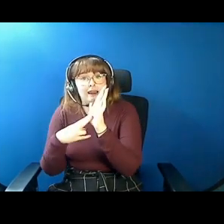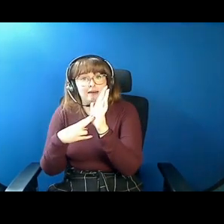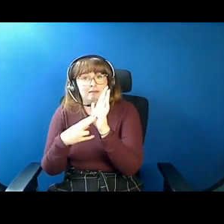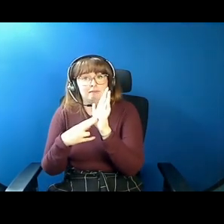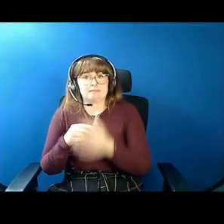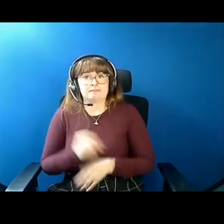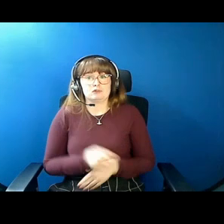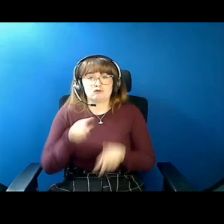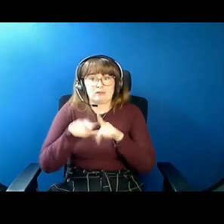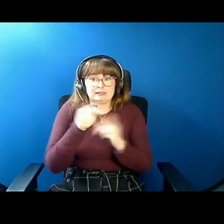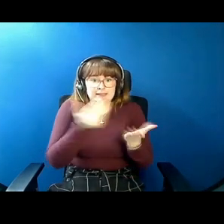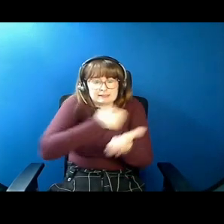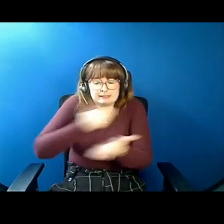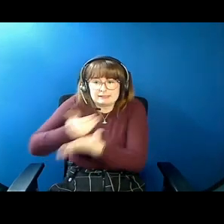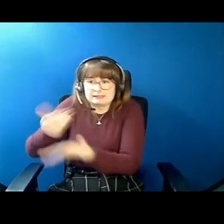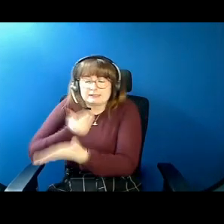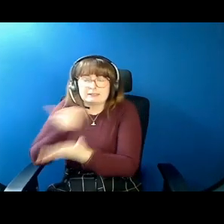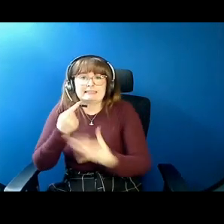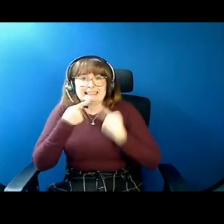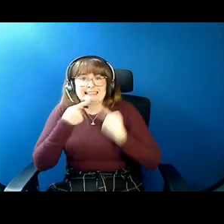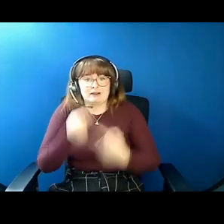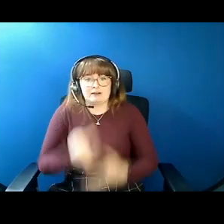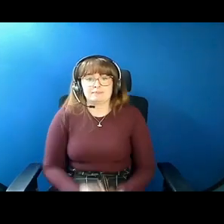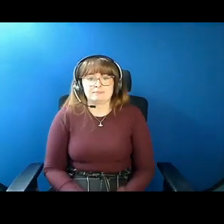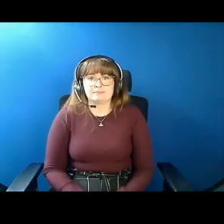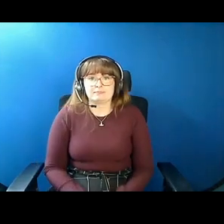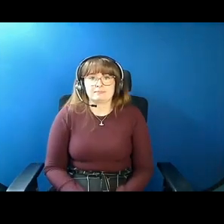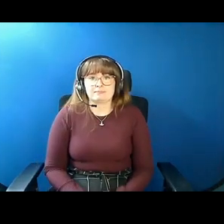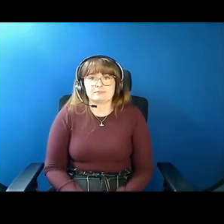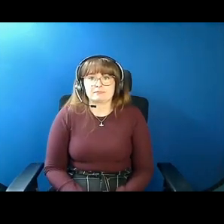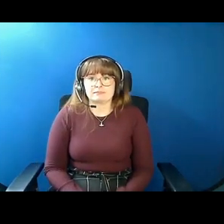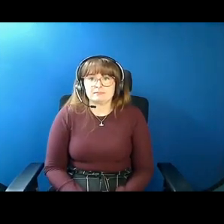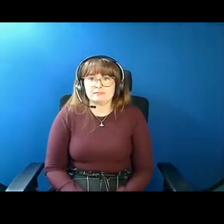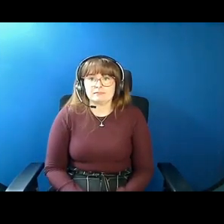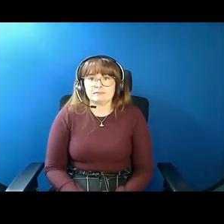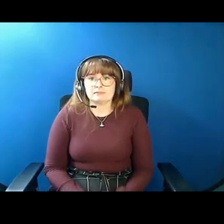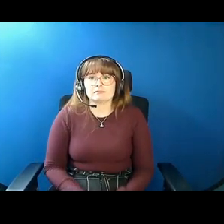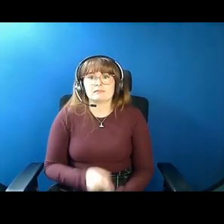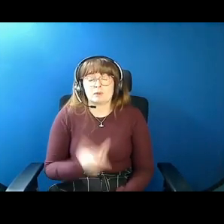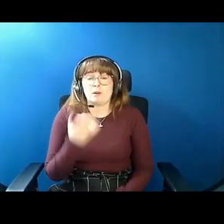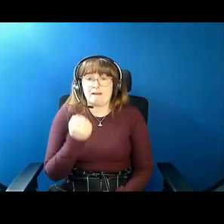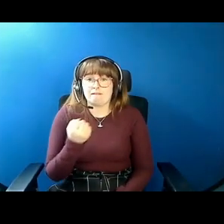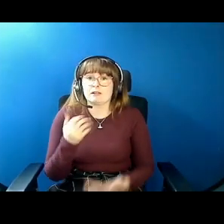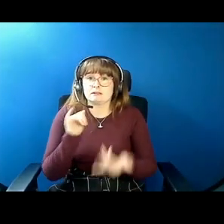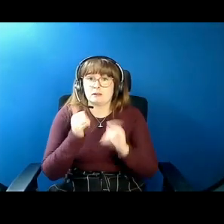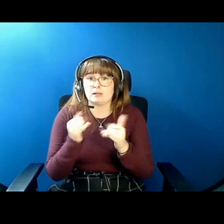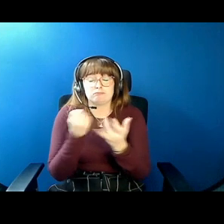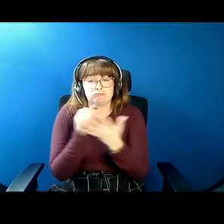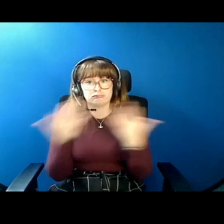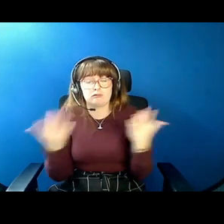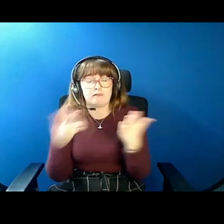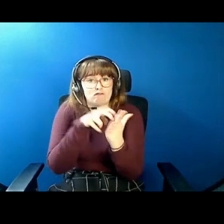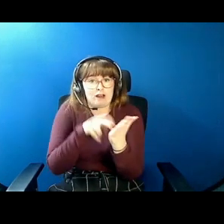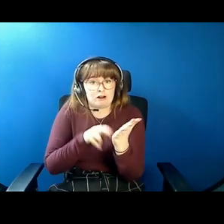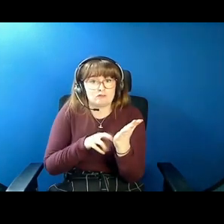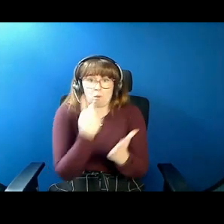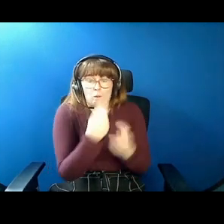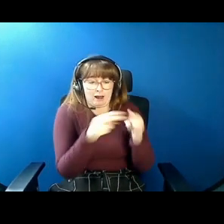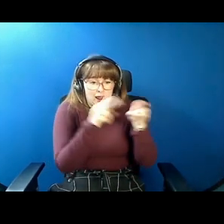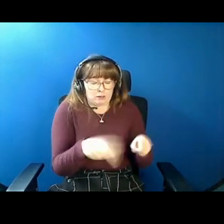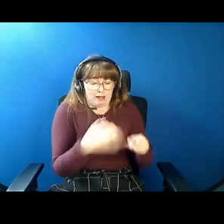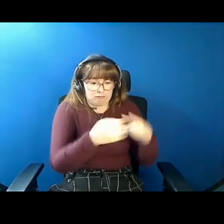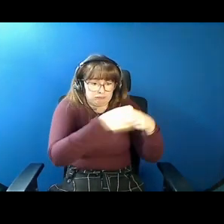data as possible into the model. Now, to address cases where there are multiple records that exist for a single property from